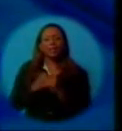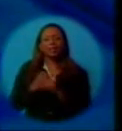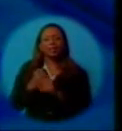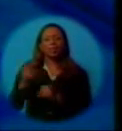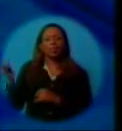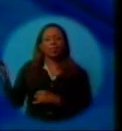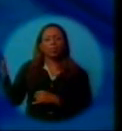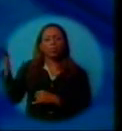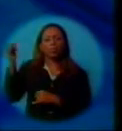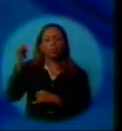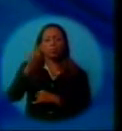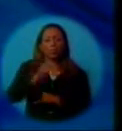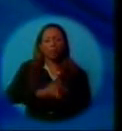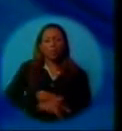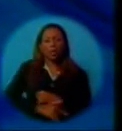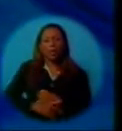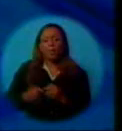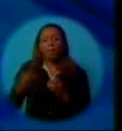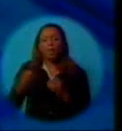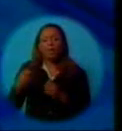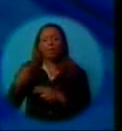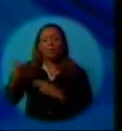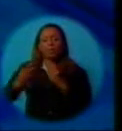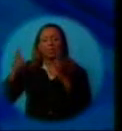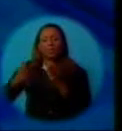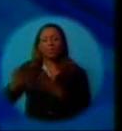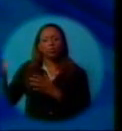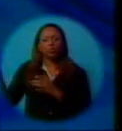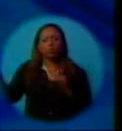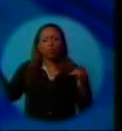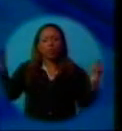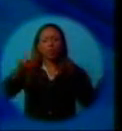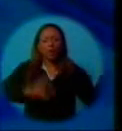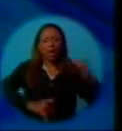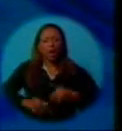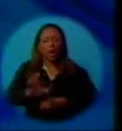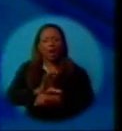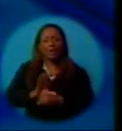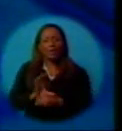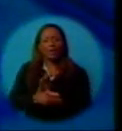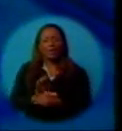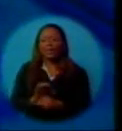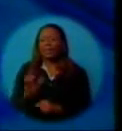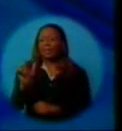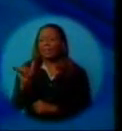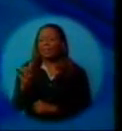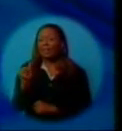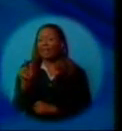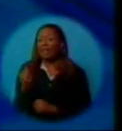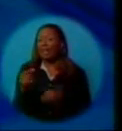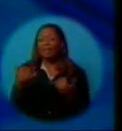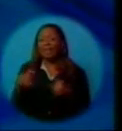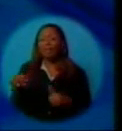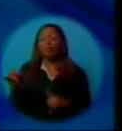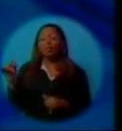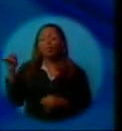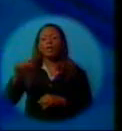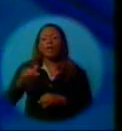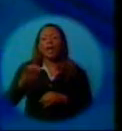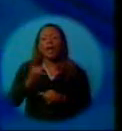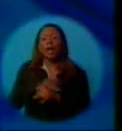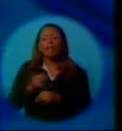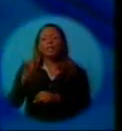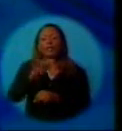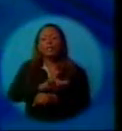carriers who those countries subsidize to a large extent bring tourists to the region, it is still left to LIAT to bring them to islands where the routes